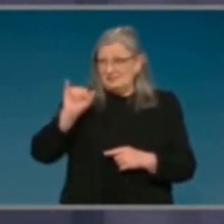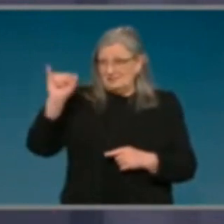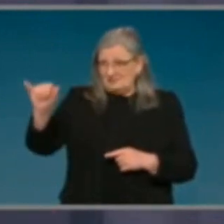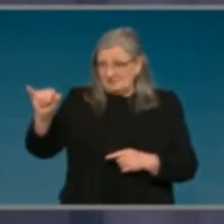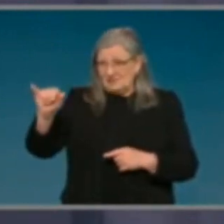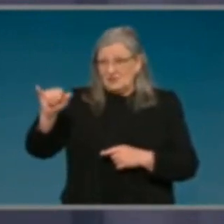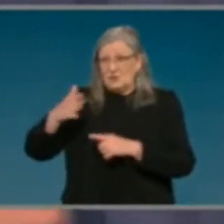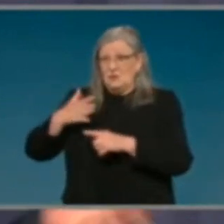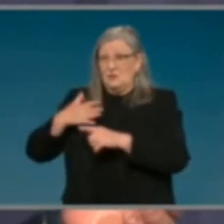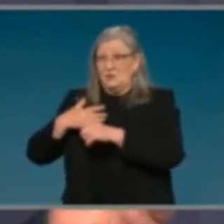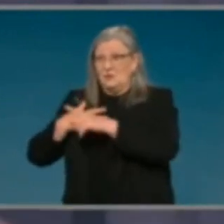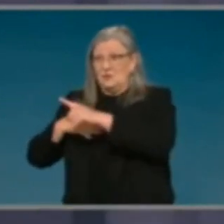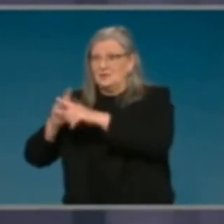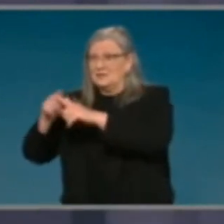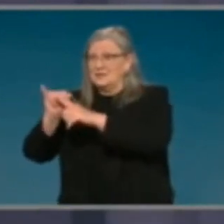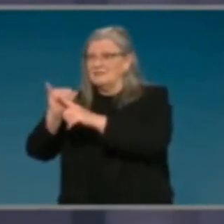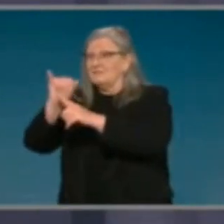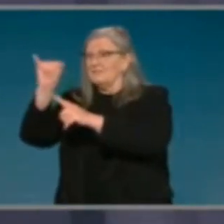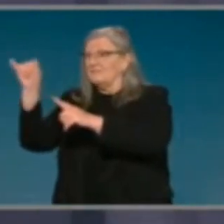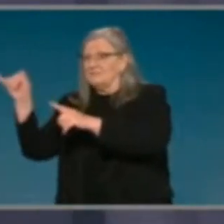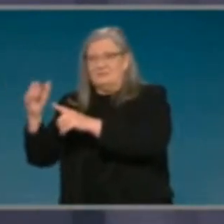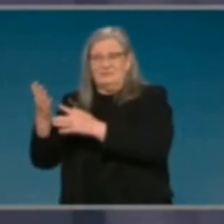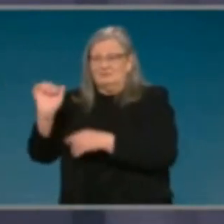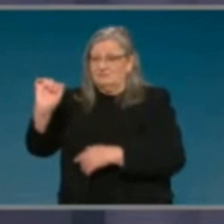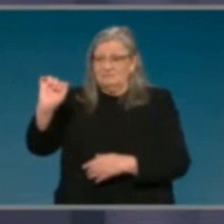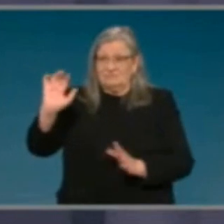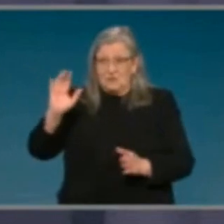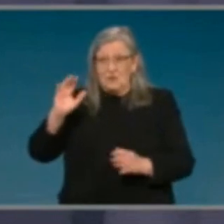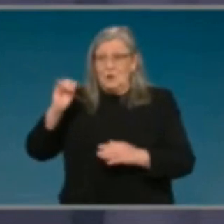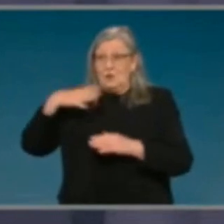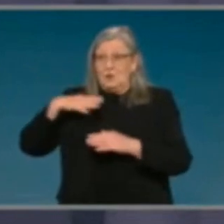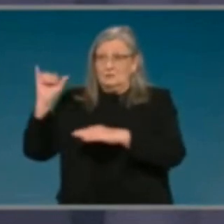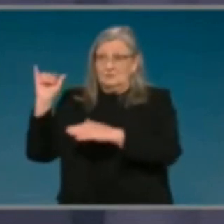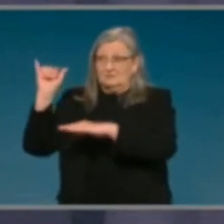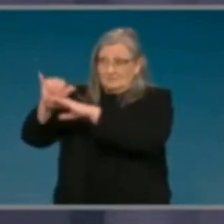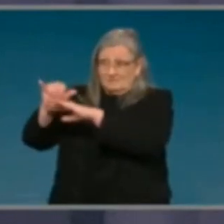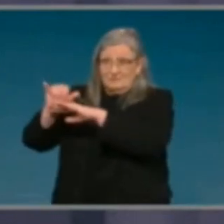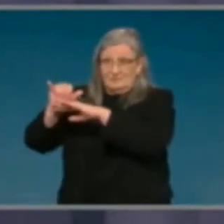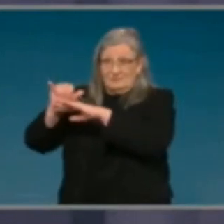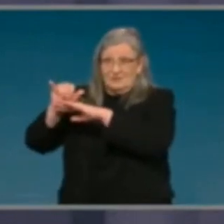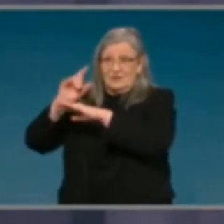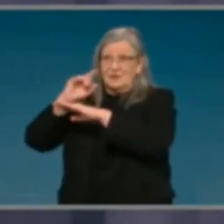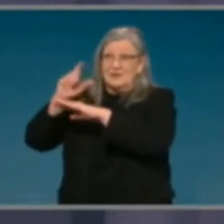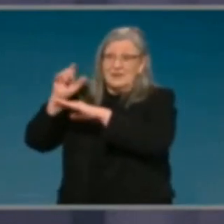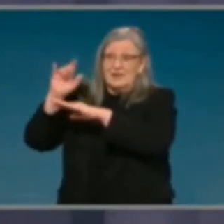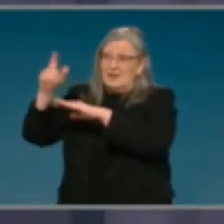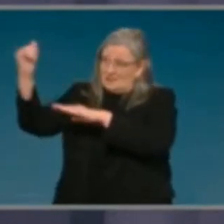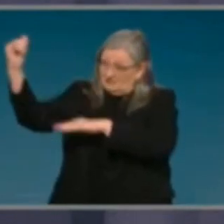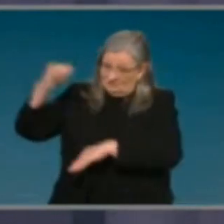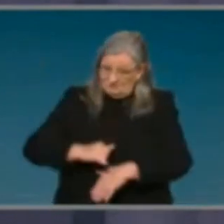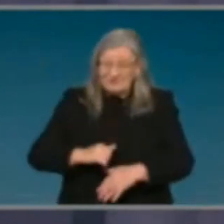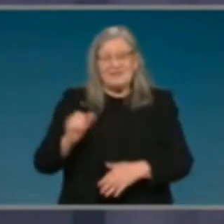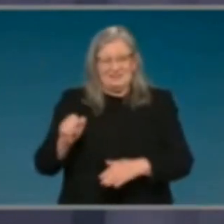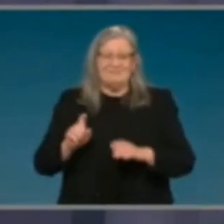to go into 14 days quarantine. Claire? Where is the government at with the approach to market on domestic mRNA facility,